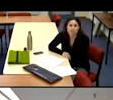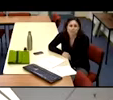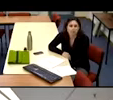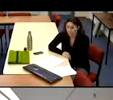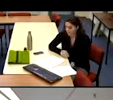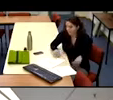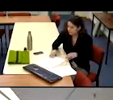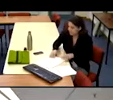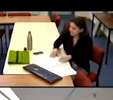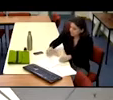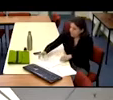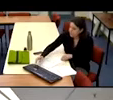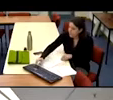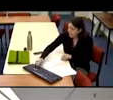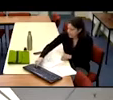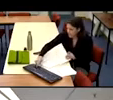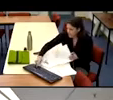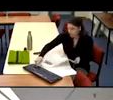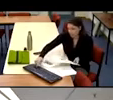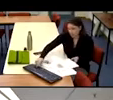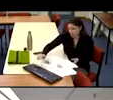populist nationalist rhetoric.